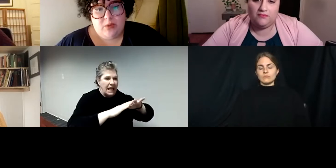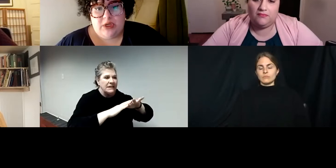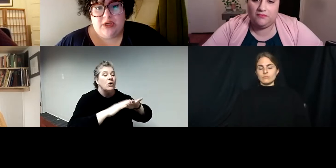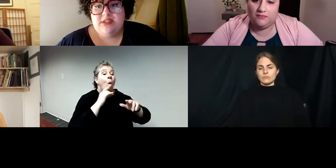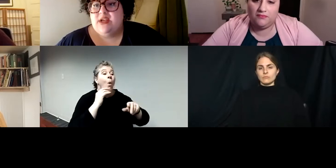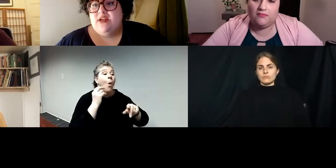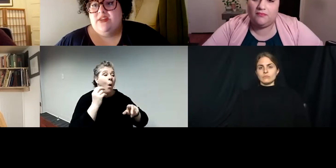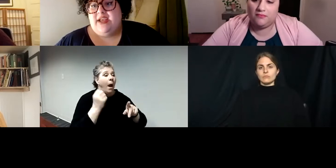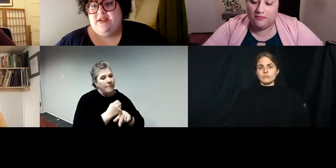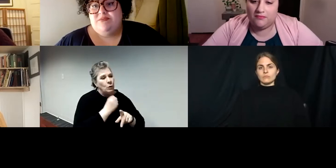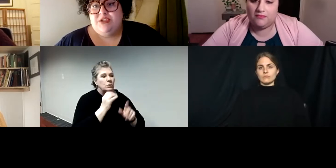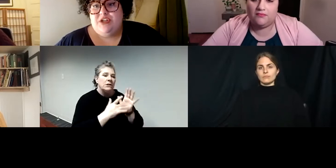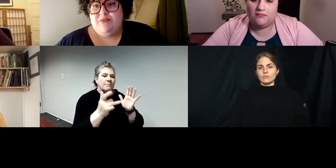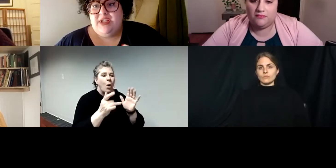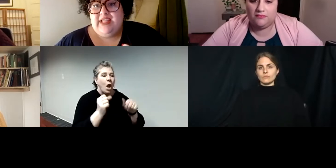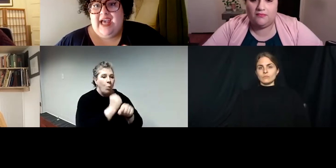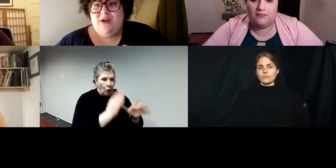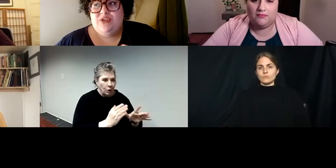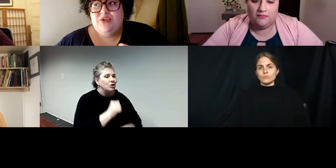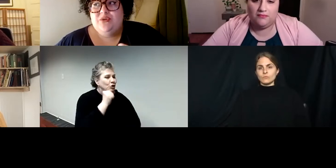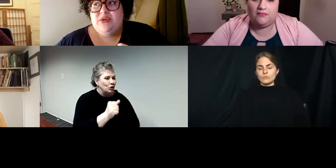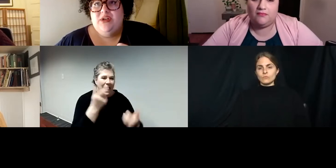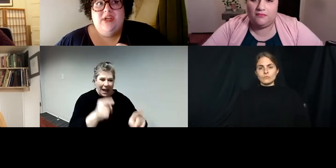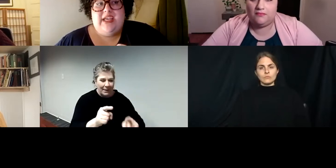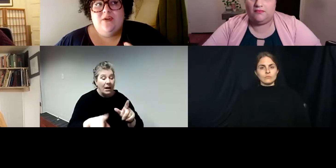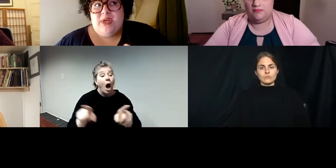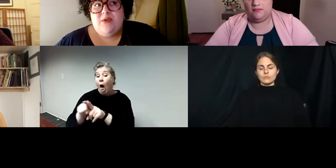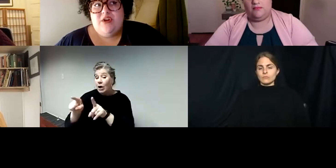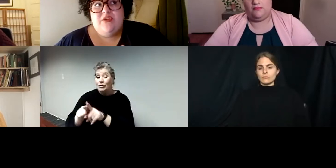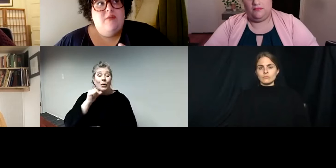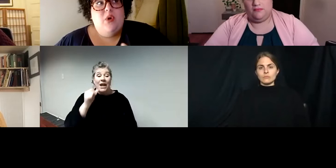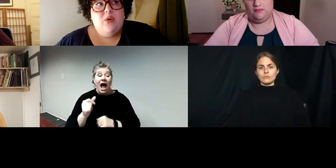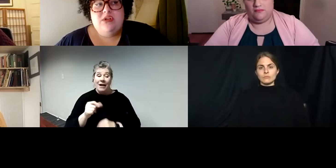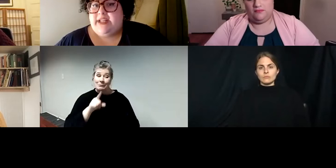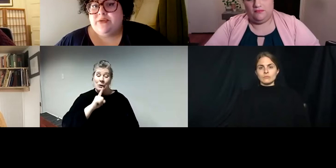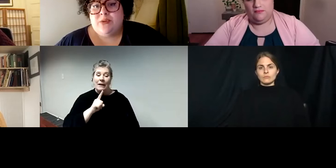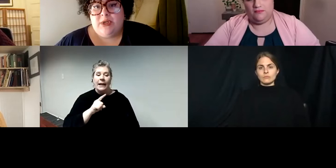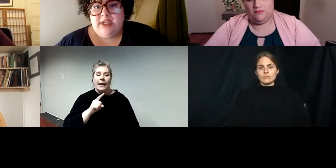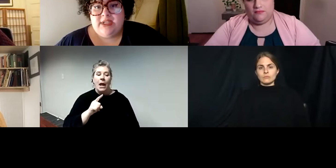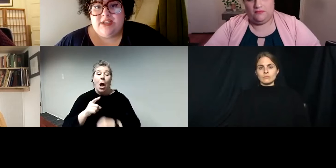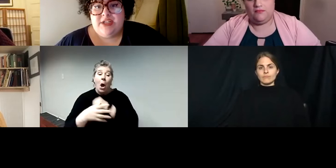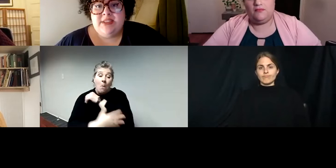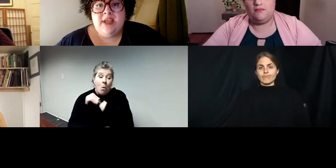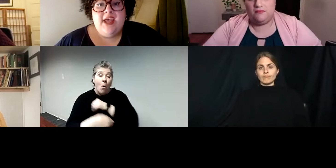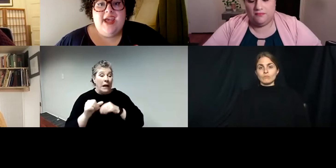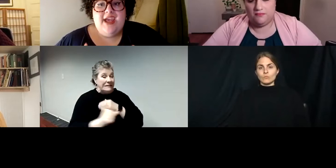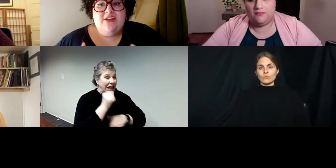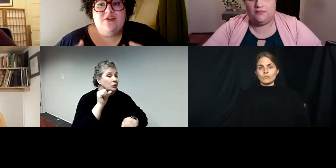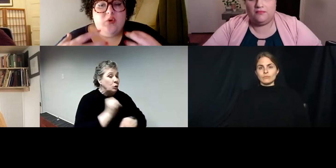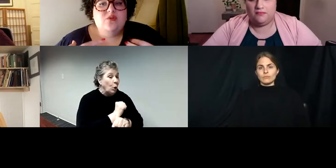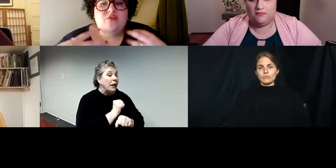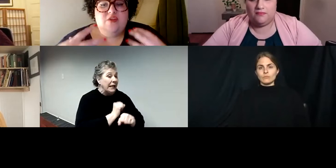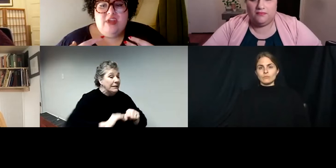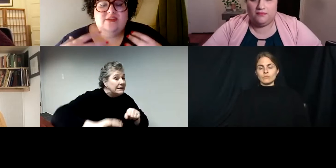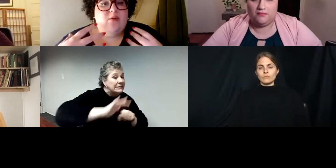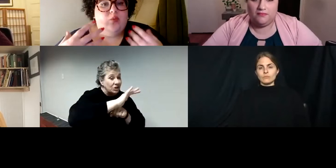exploit workers. They shouldn't be allowed to get away with poor, dangerous working conditions. And